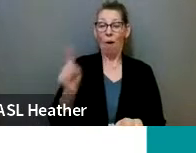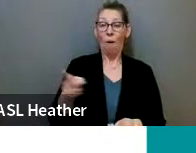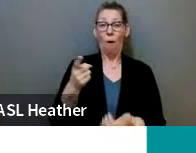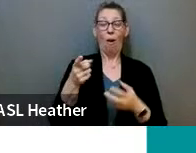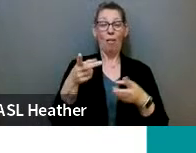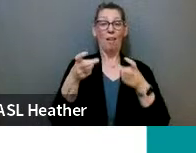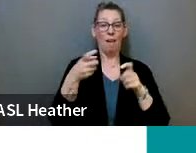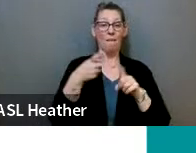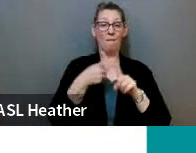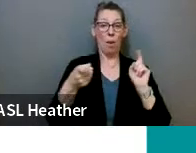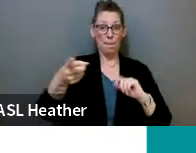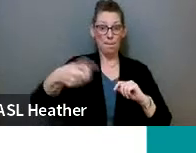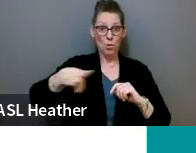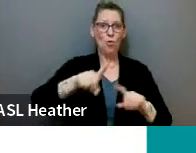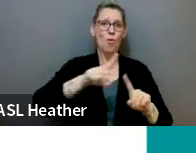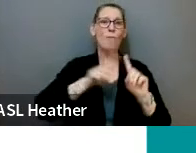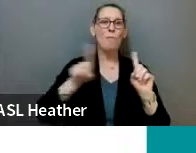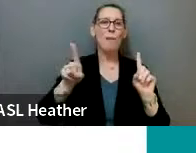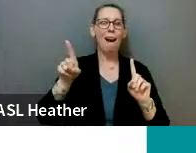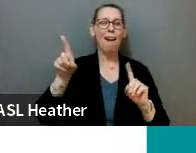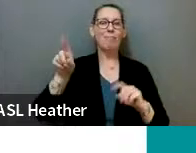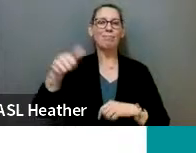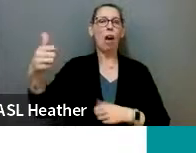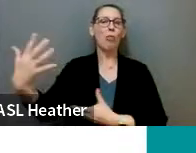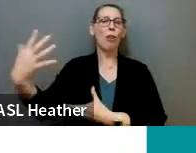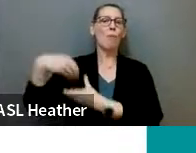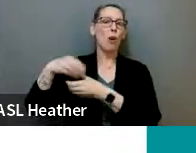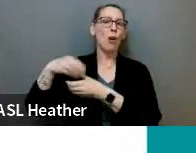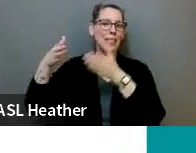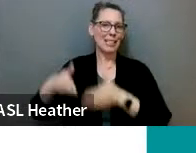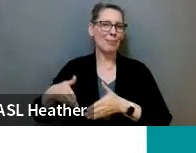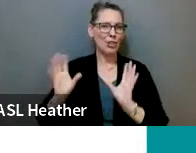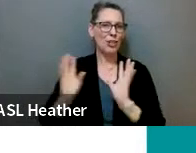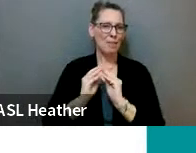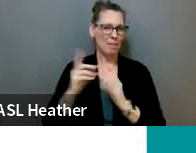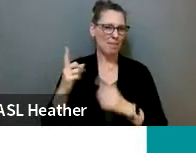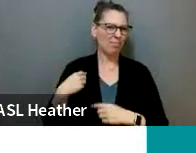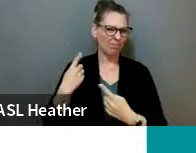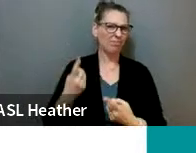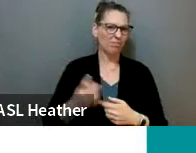but also from participants in the sessions that we had.